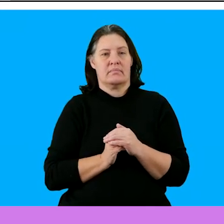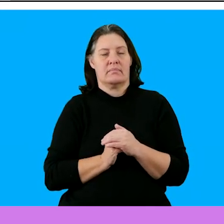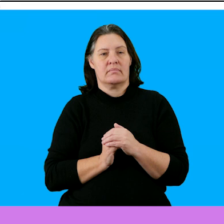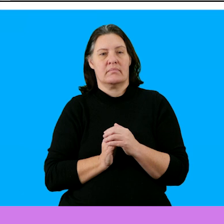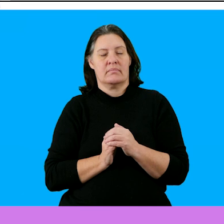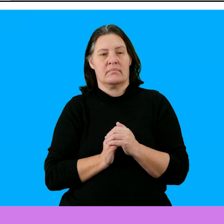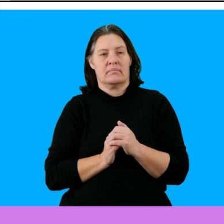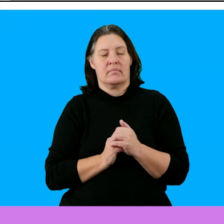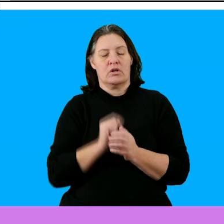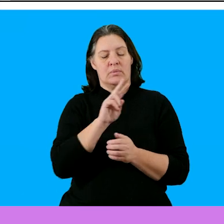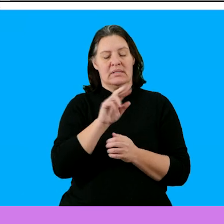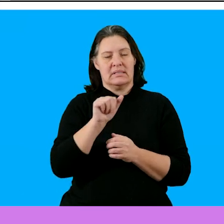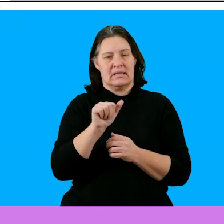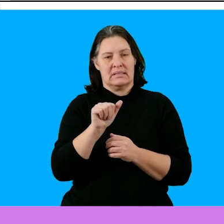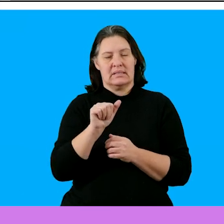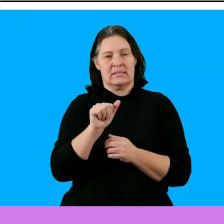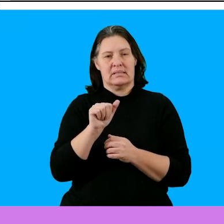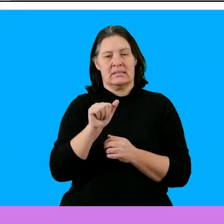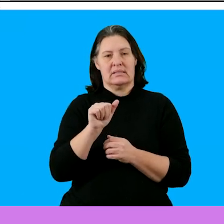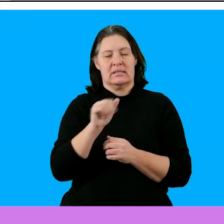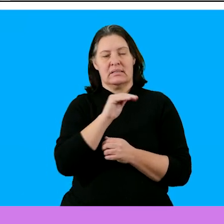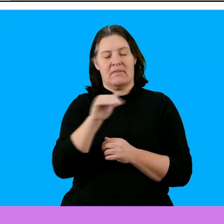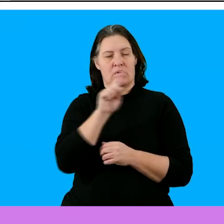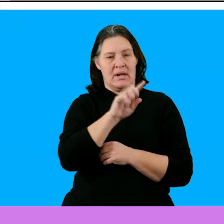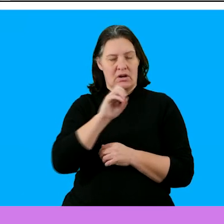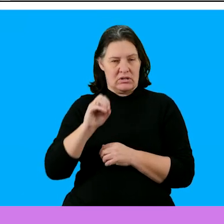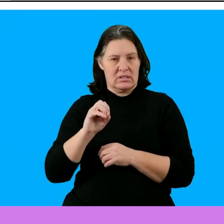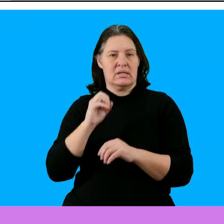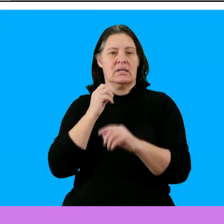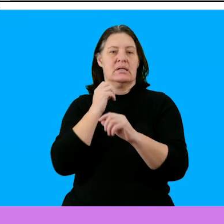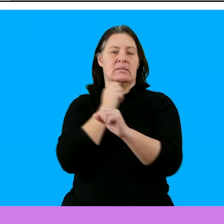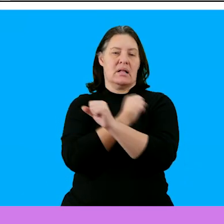Okay, let me calculate. So it's 26 divided by 100, multiplied by